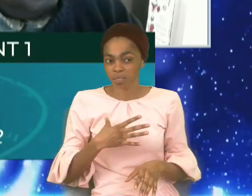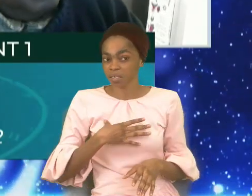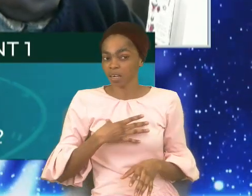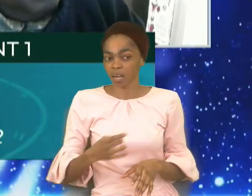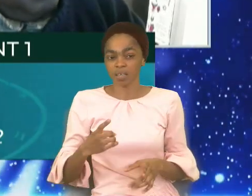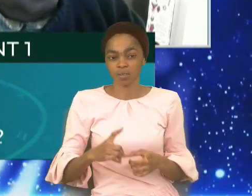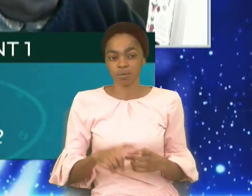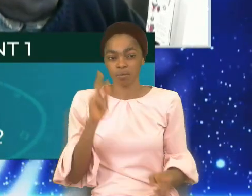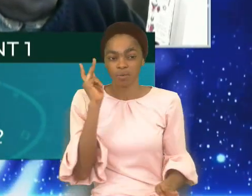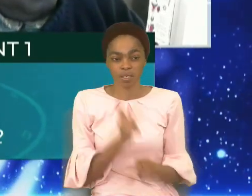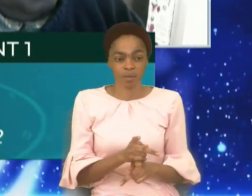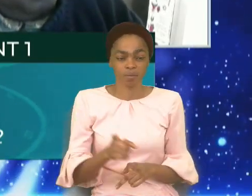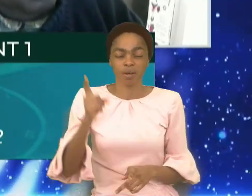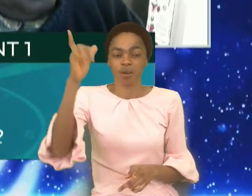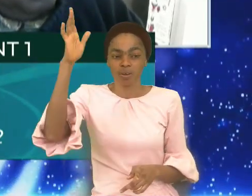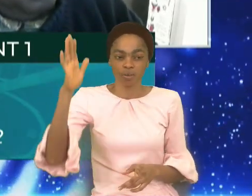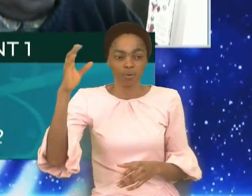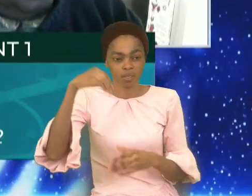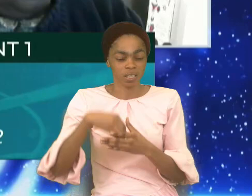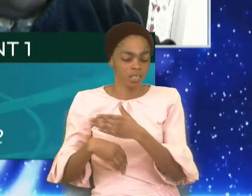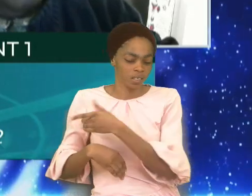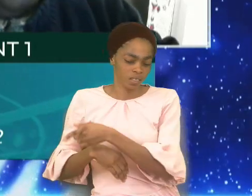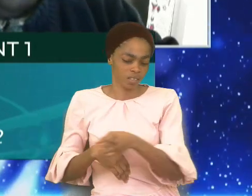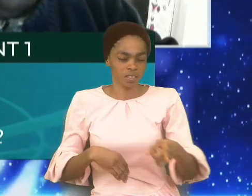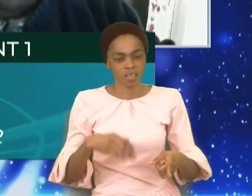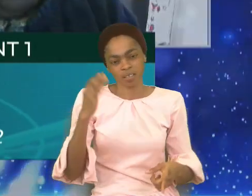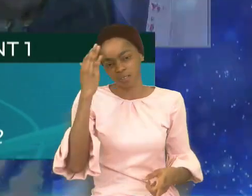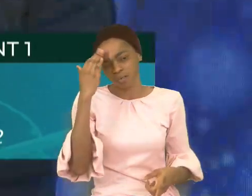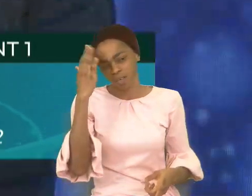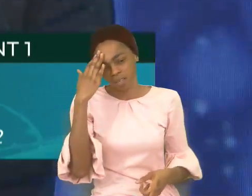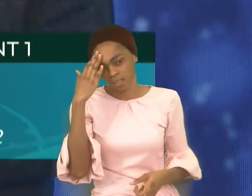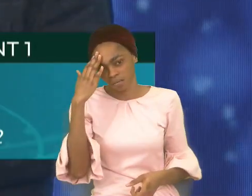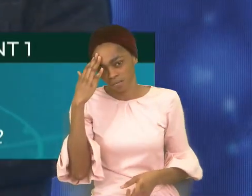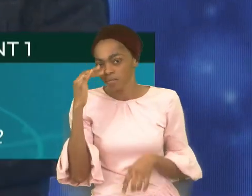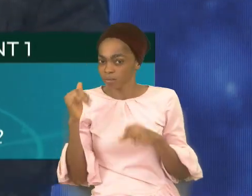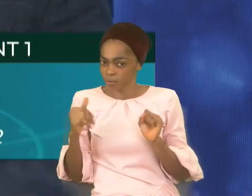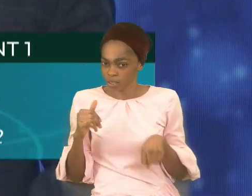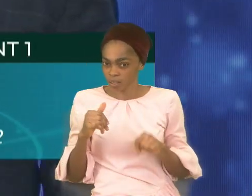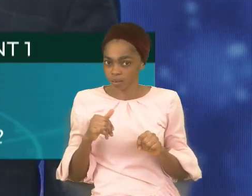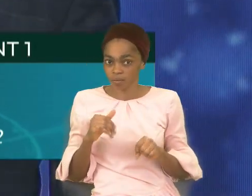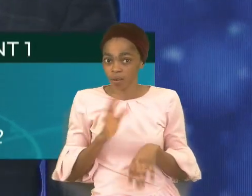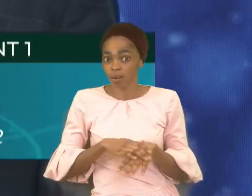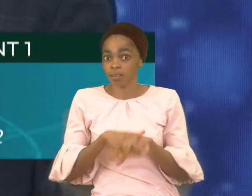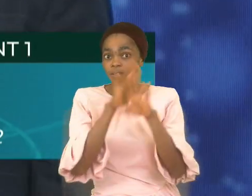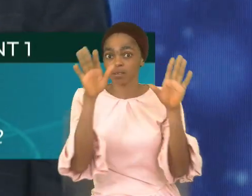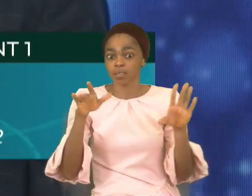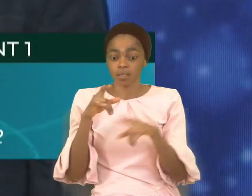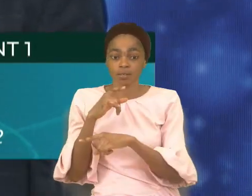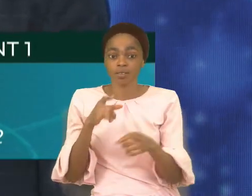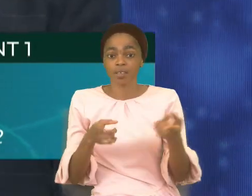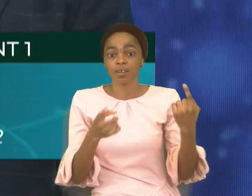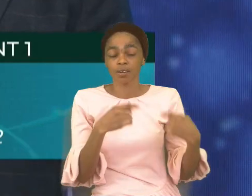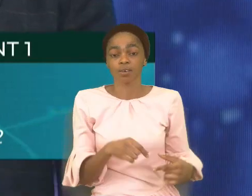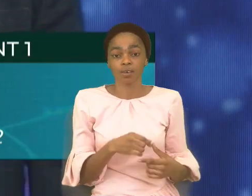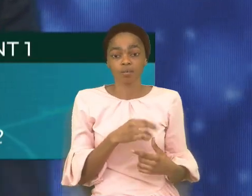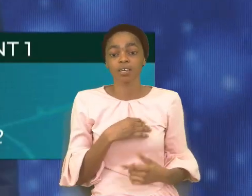knowledge. Yes, on Sunday they come, they say they believe in God, they worship God. When they get to the market, they don't want to